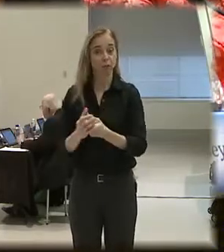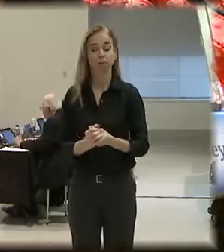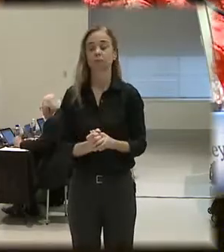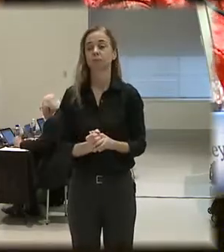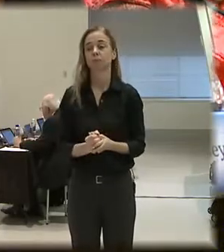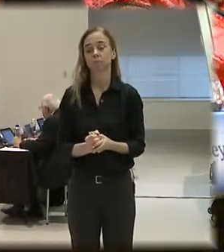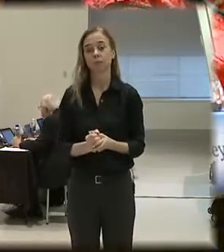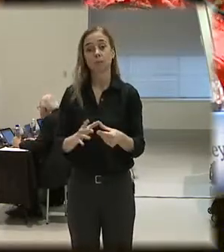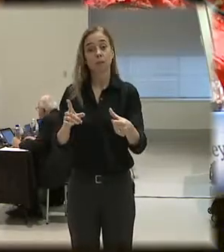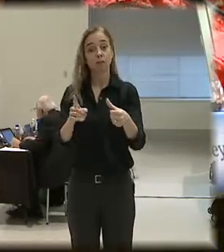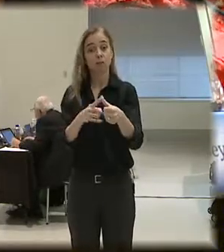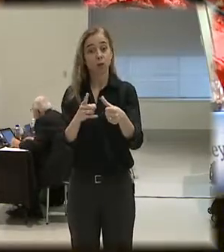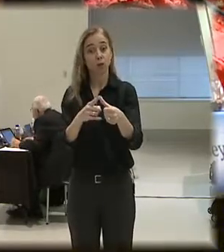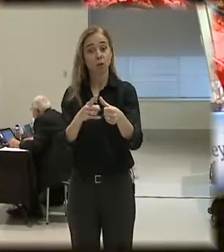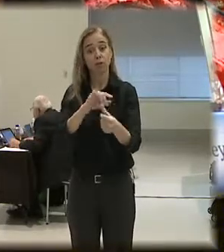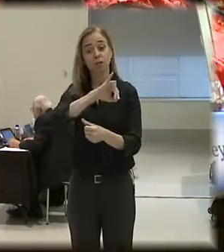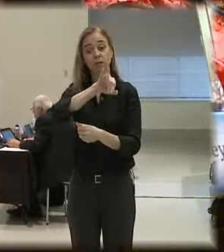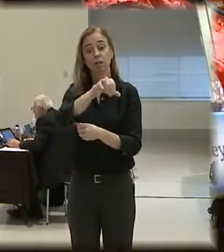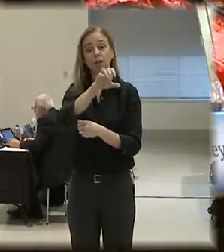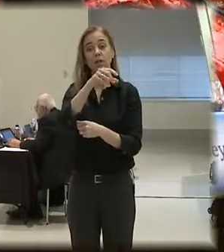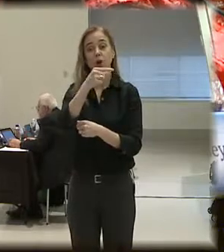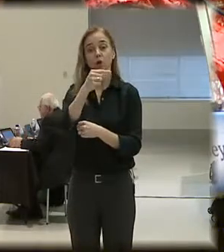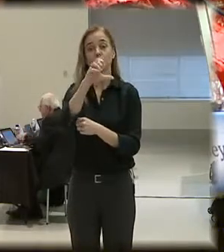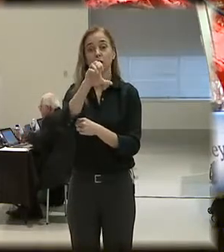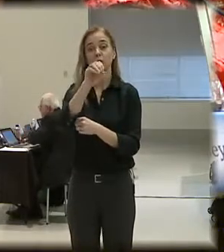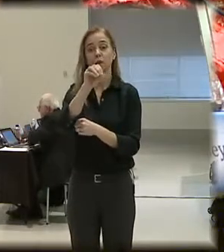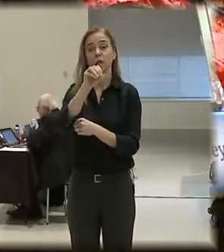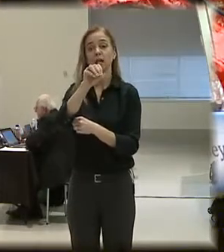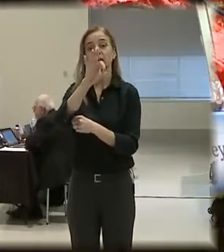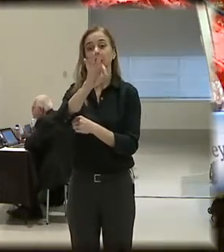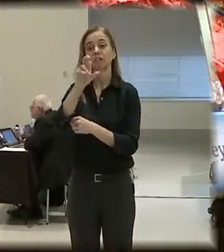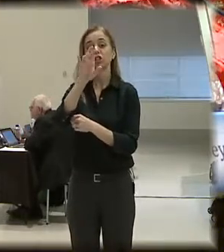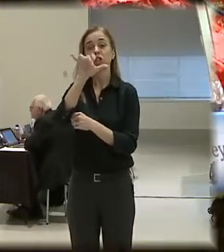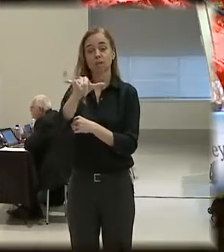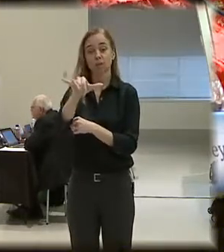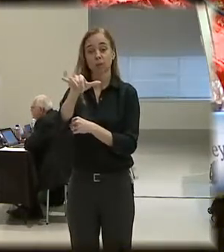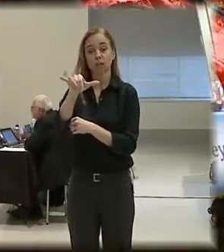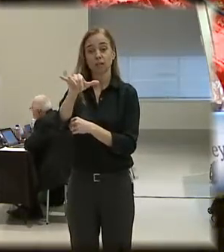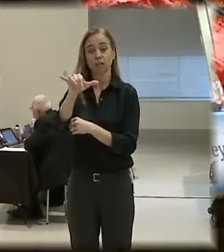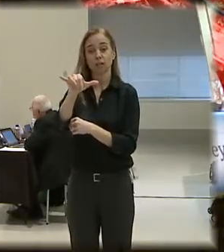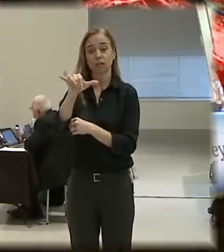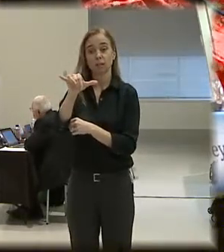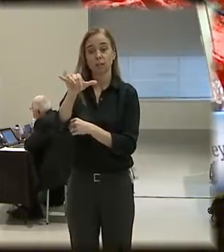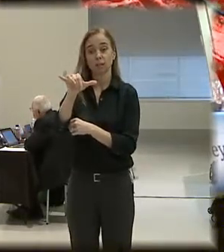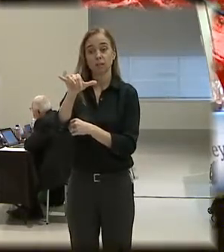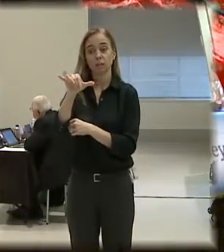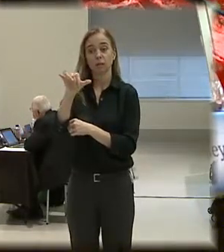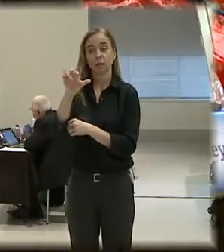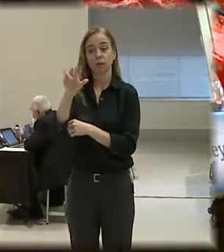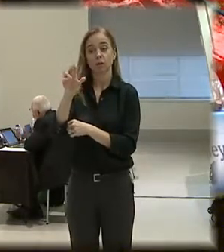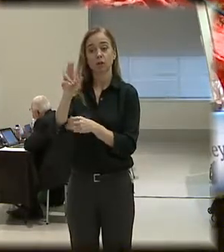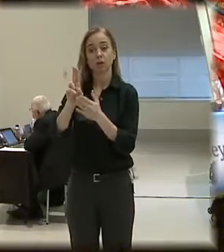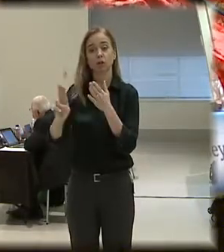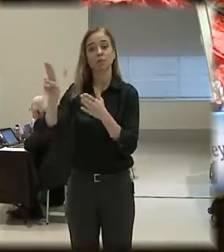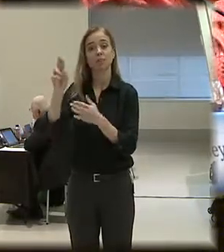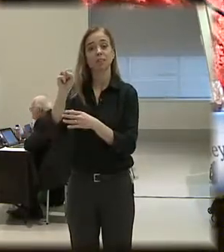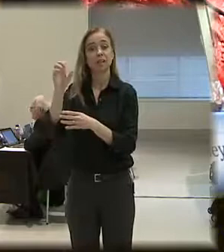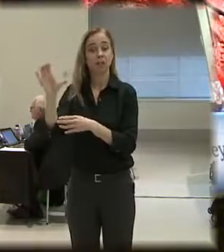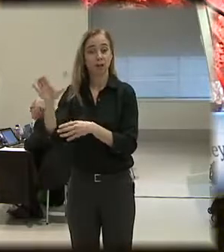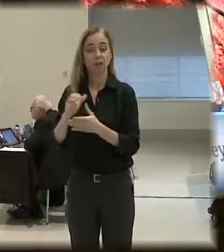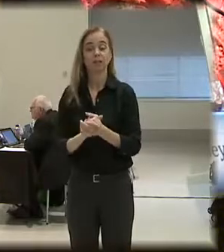First is Geoffrey Alpert, professor, University of South Carolina.